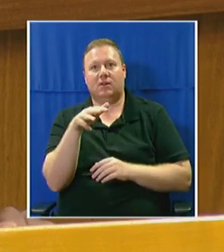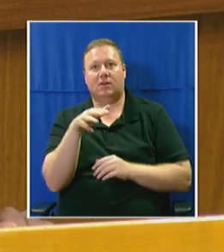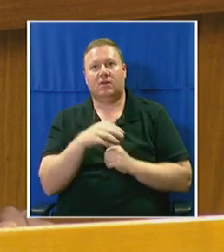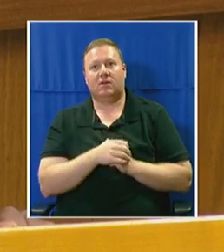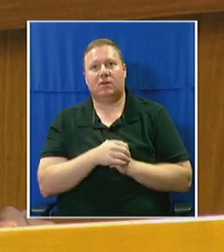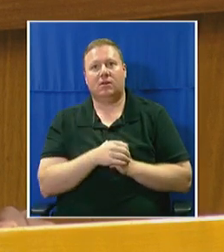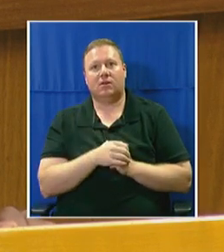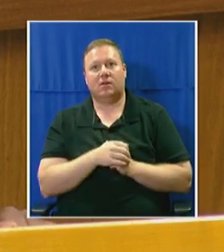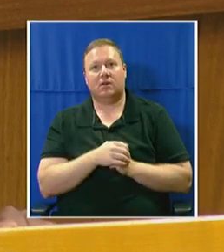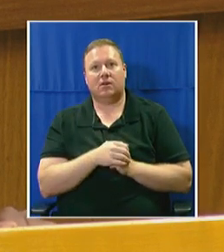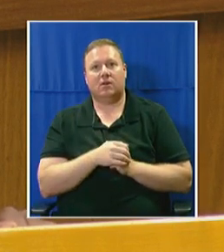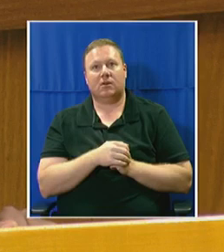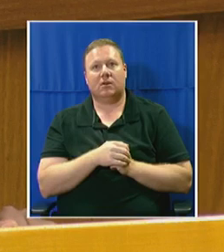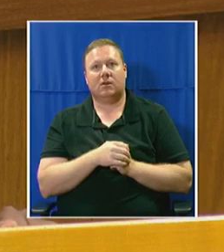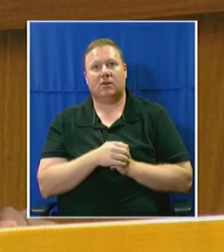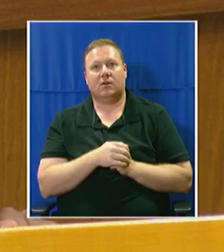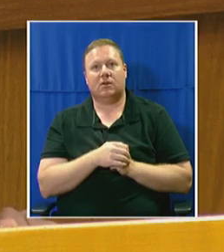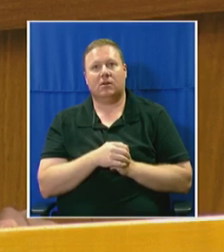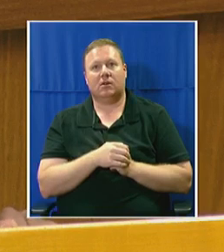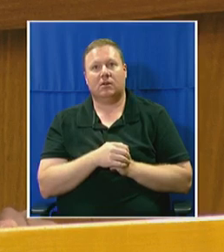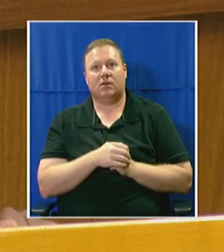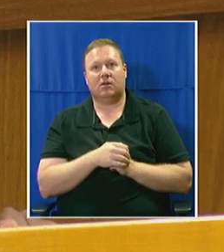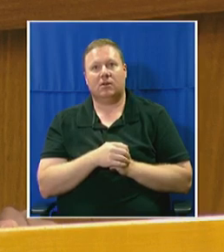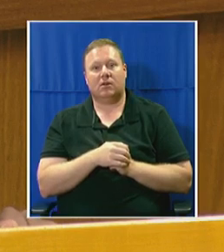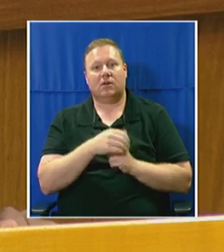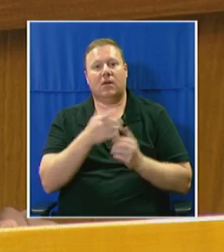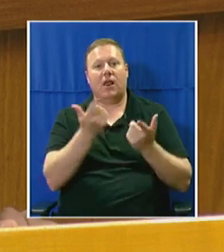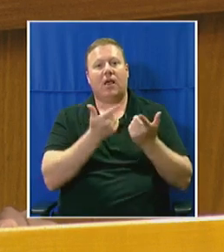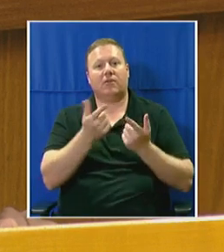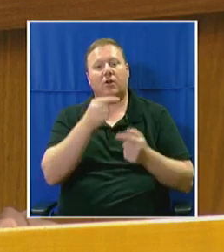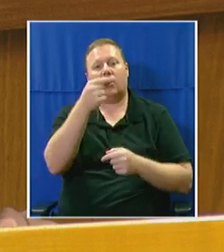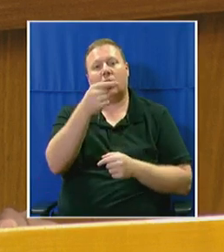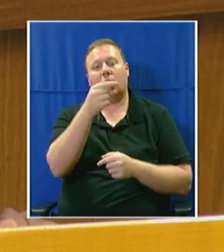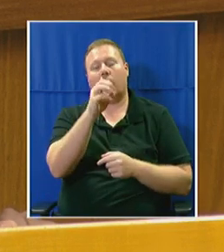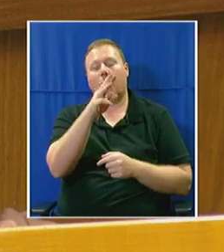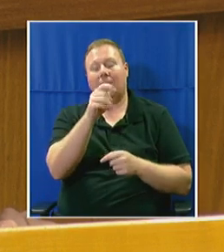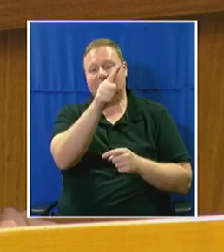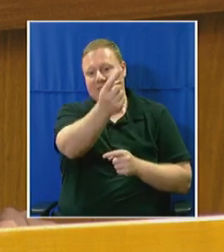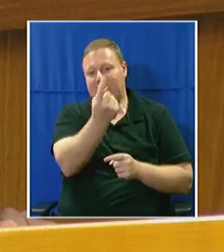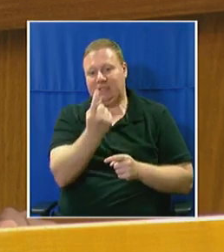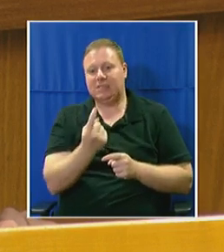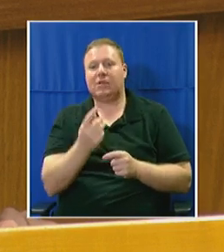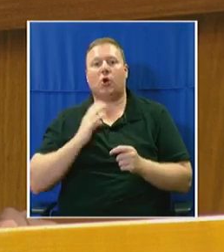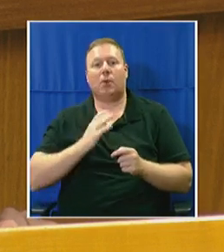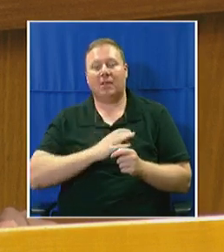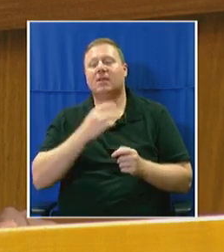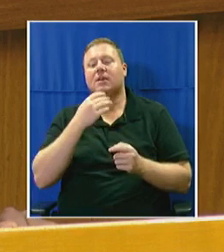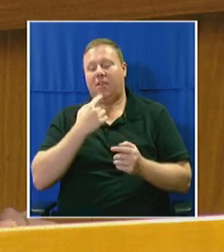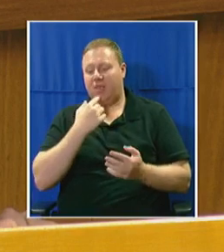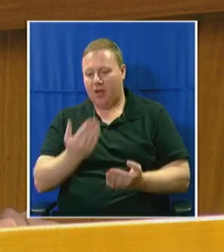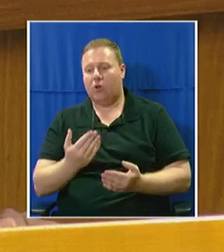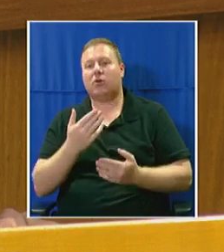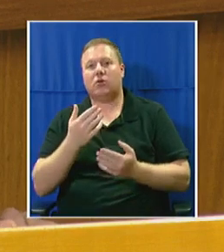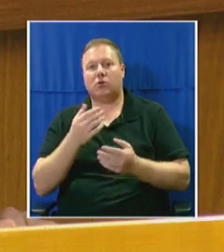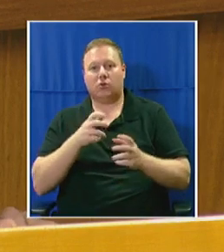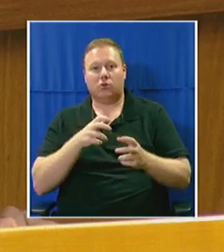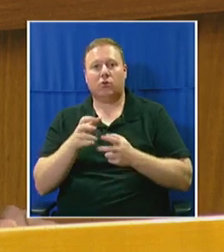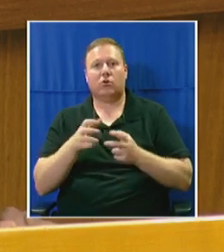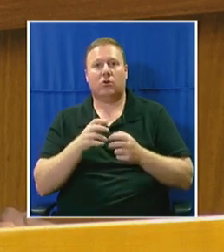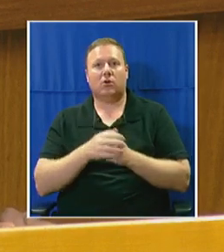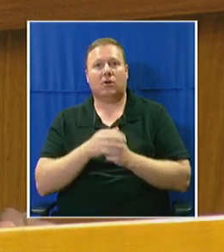Parliamentary process pending the outcome of the application for orders in terms of Part B of the application on 7